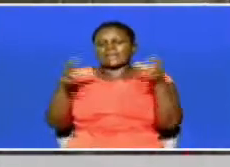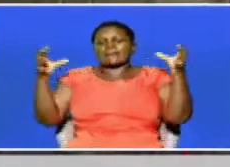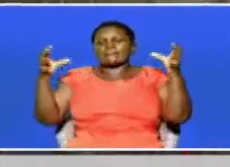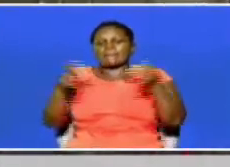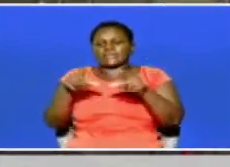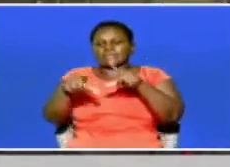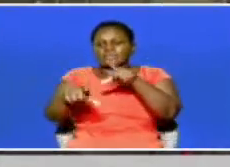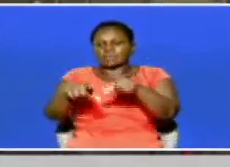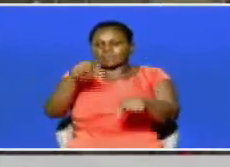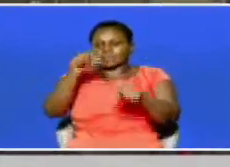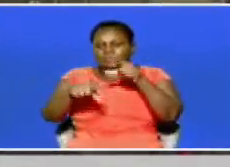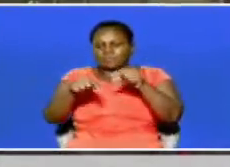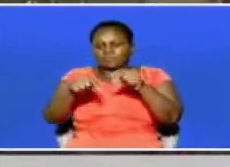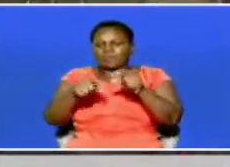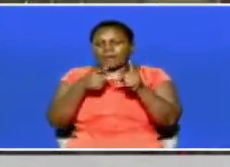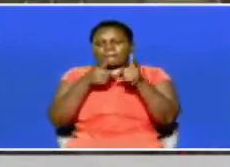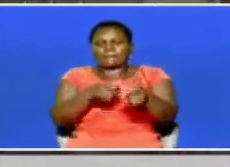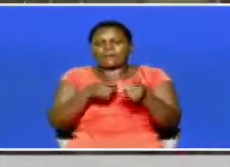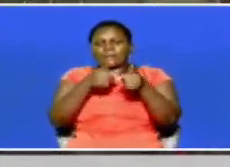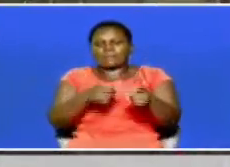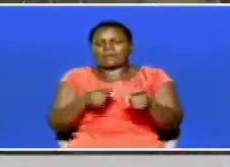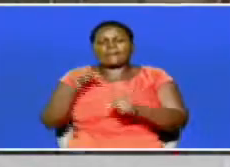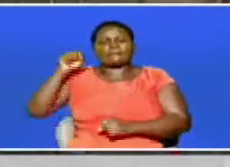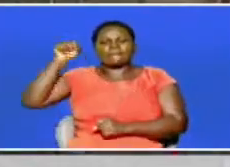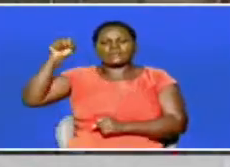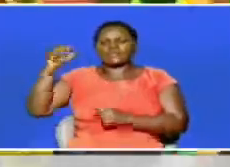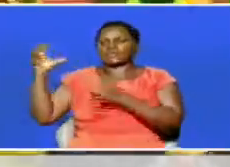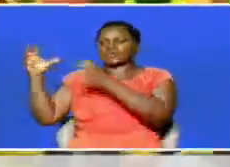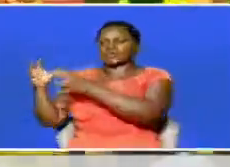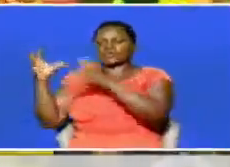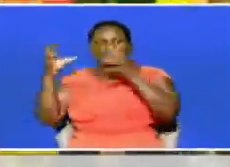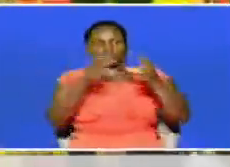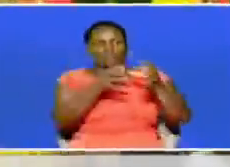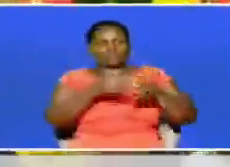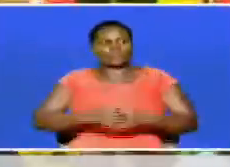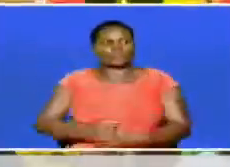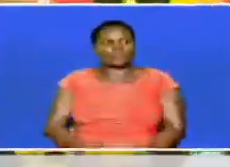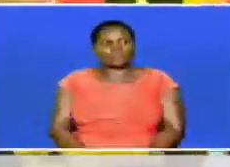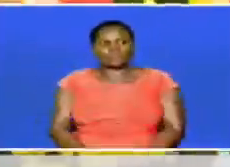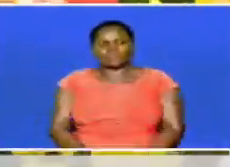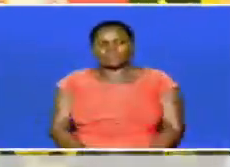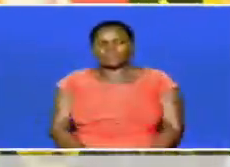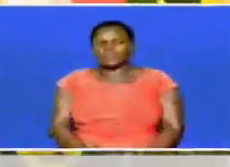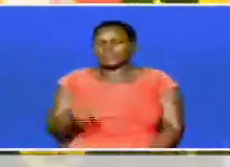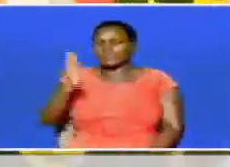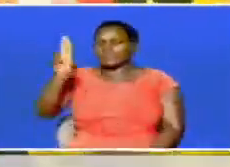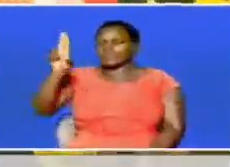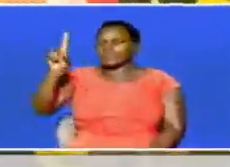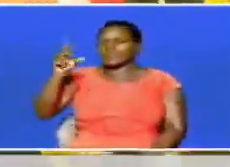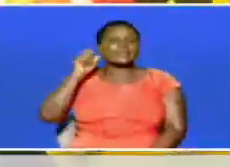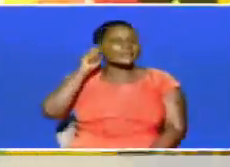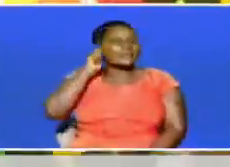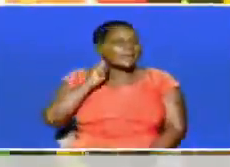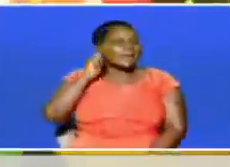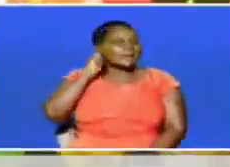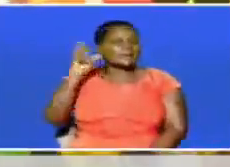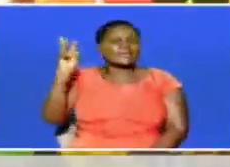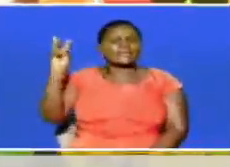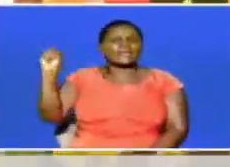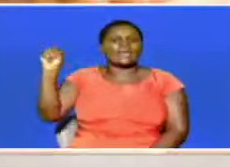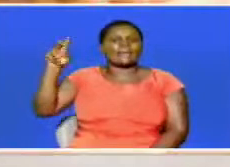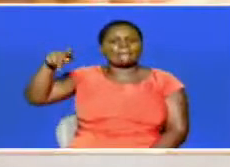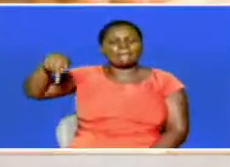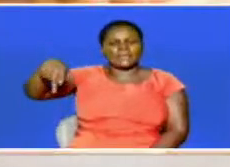party primaries have elicited criticisms across the political divide. In UDA, Nandi Hills MP